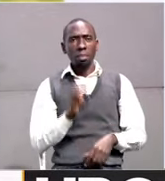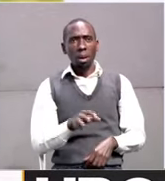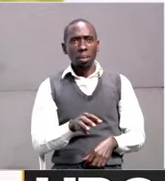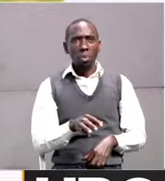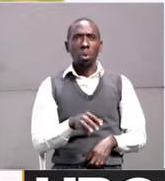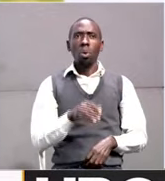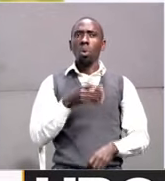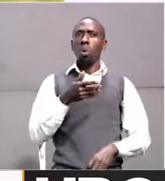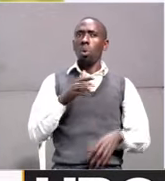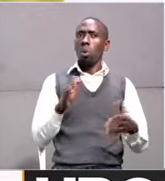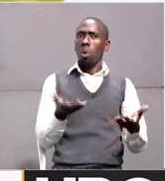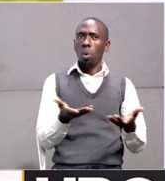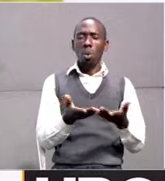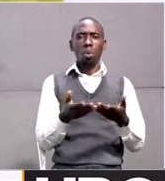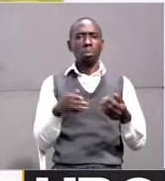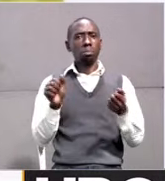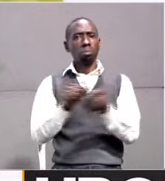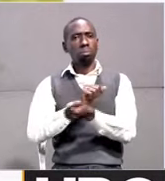or distorted.